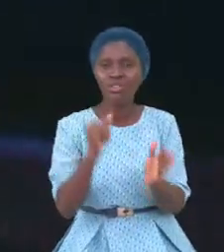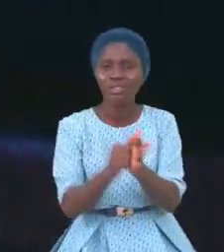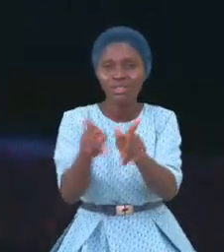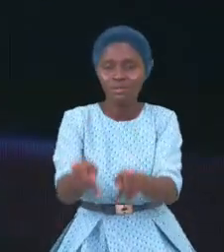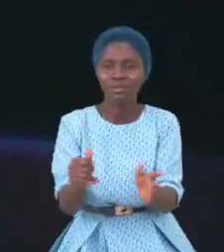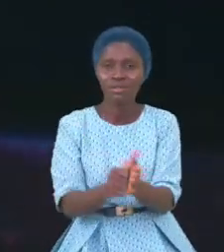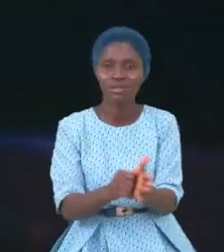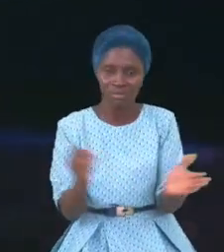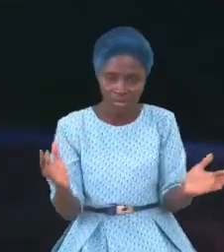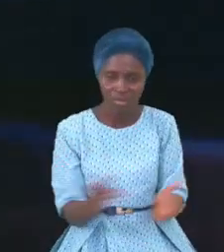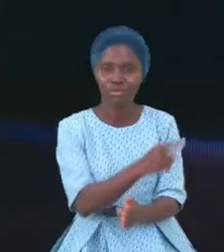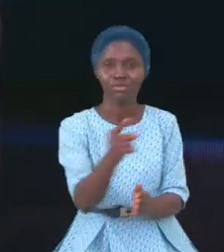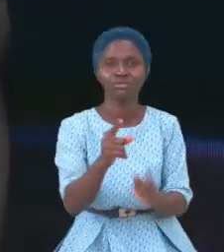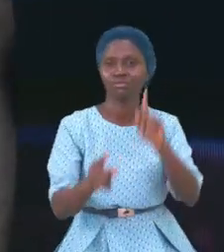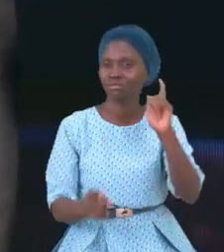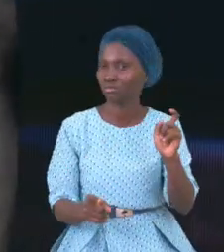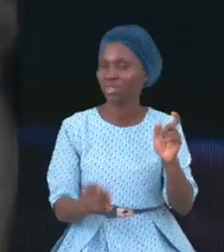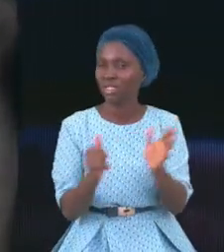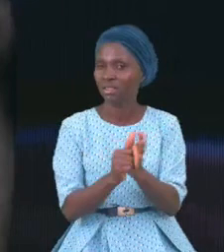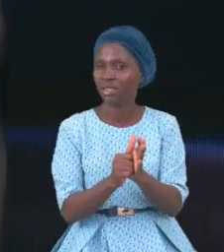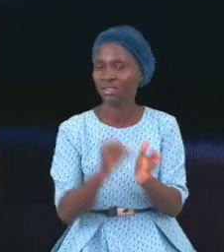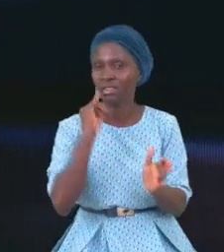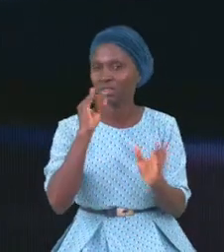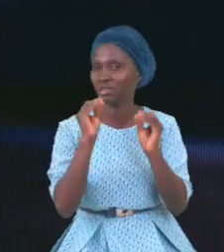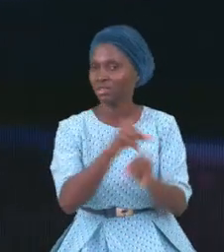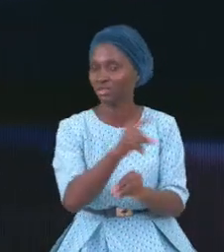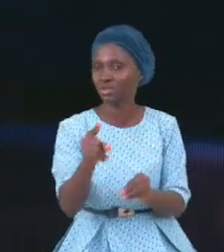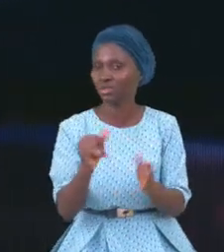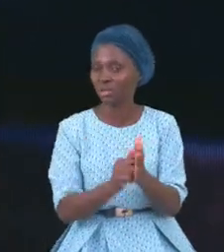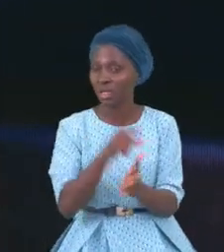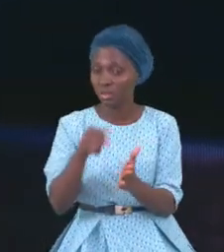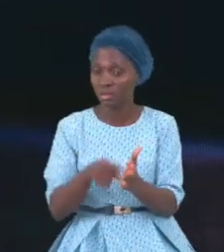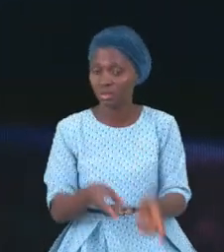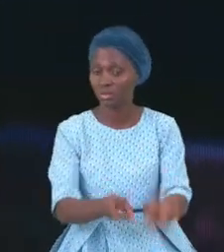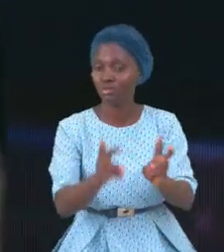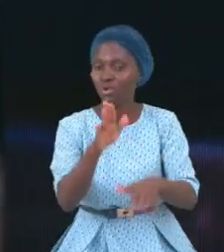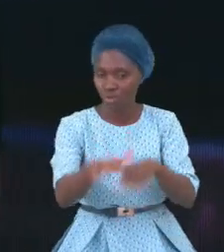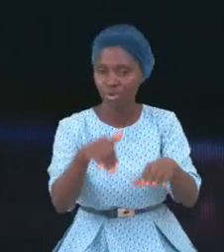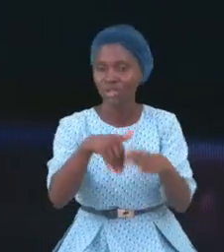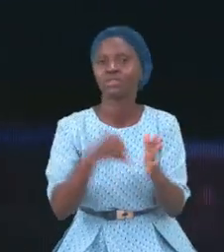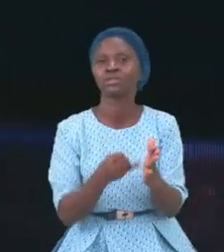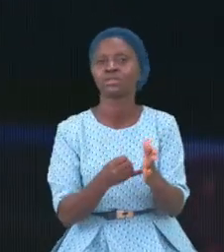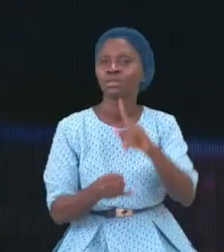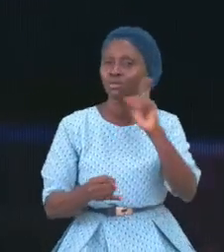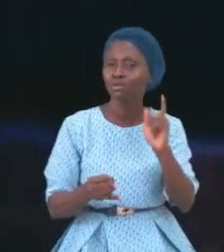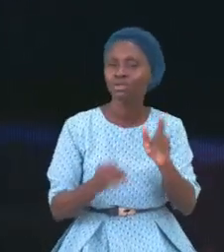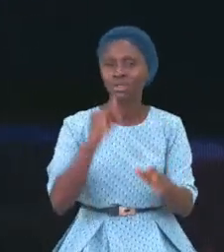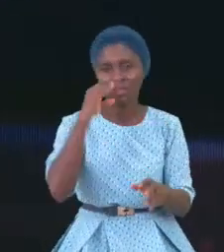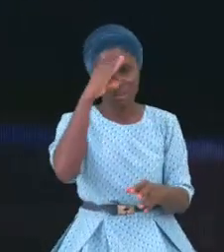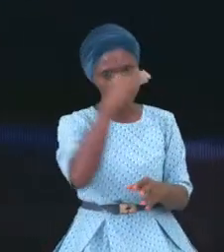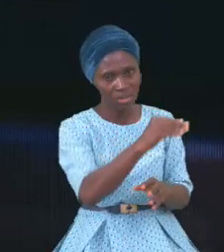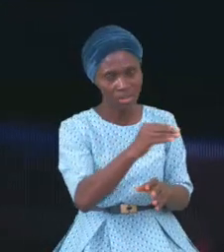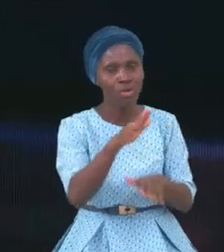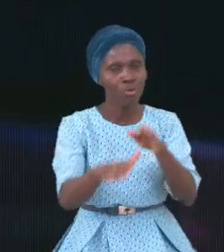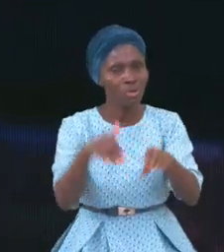ye therein. Is he walking there himself? Is he standing himself? Is he righteous himself? Is he committed to